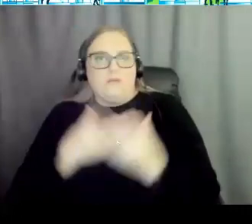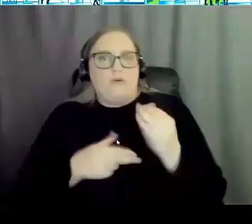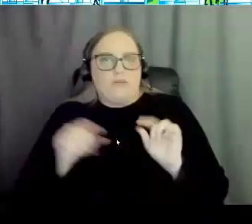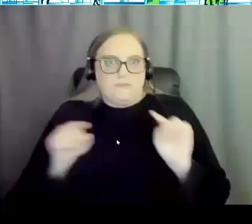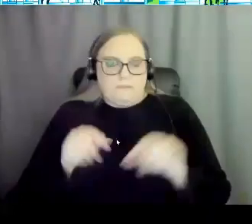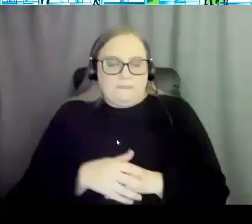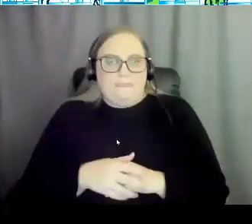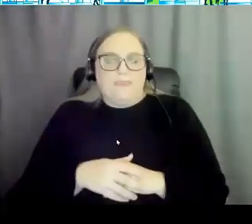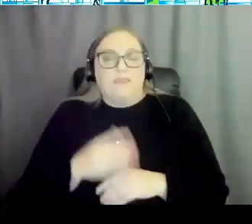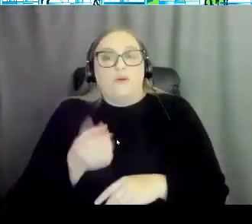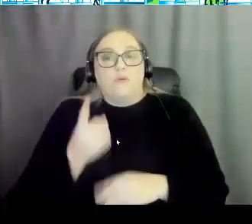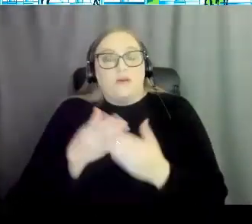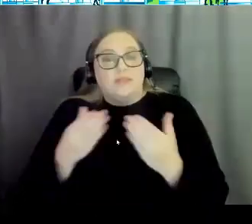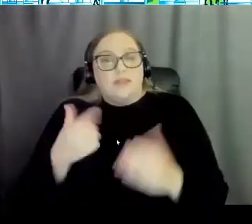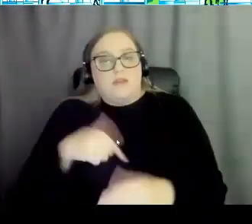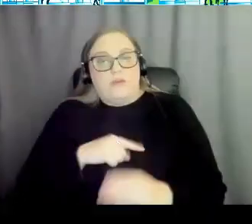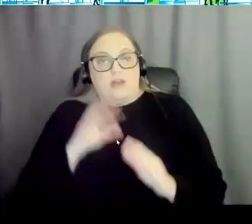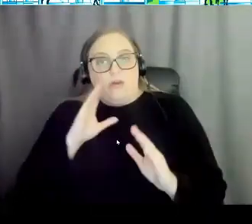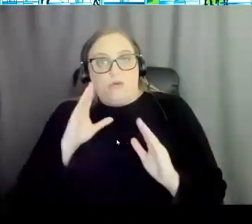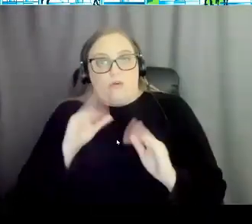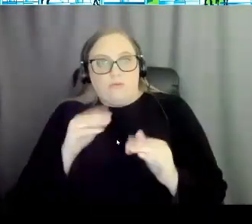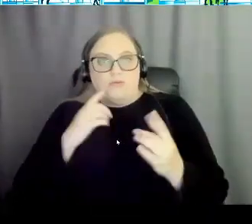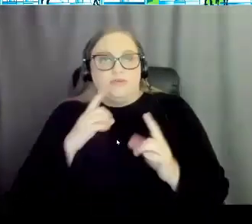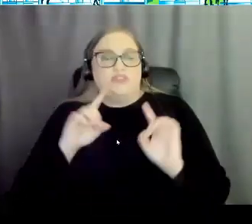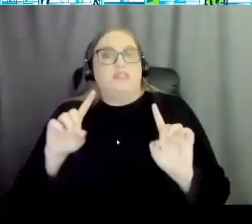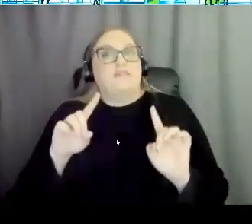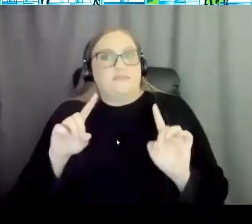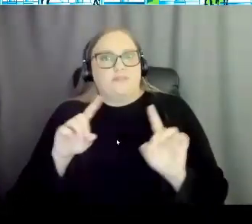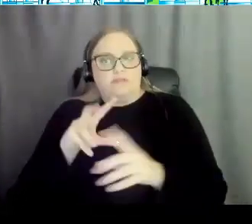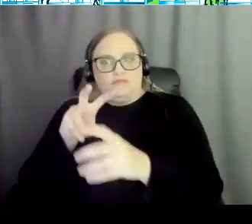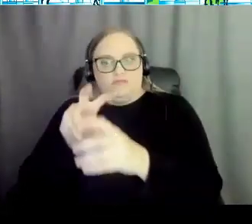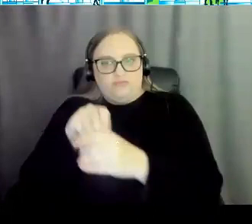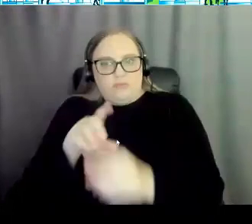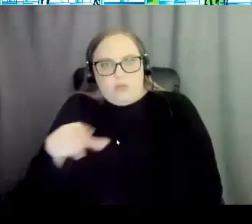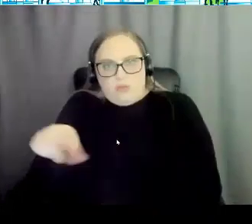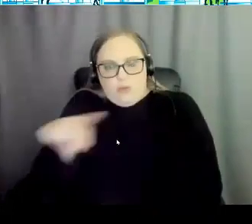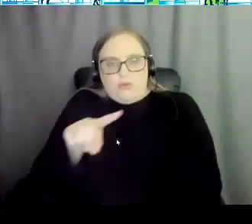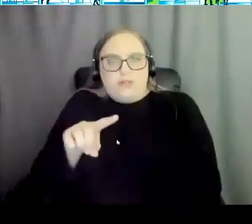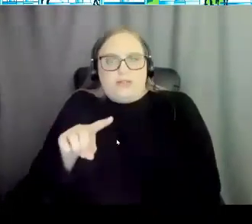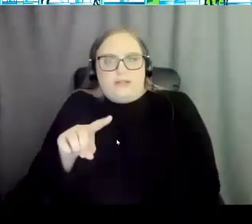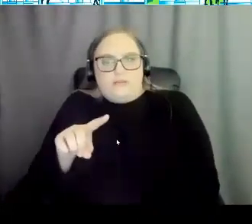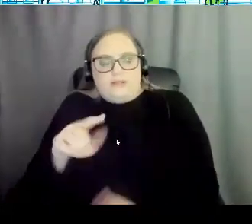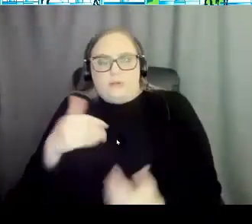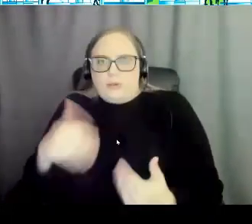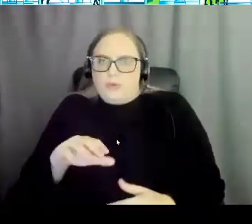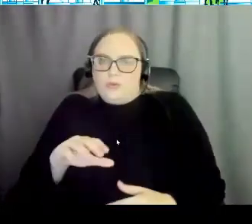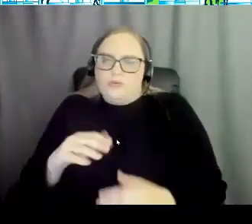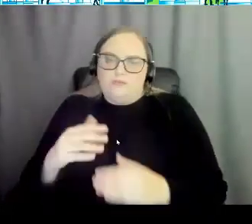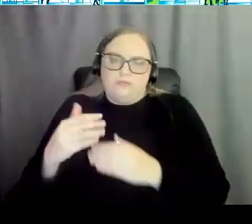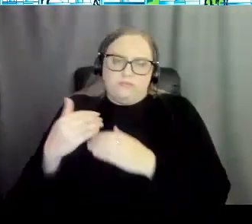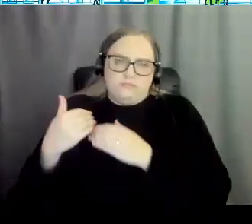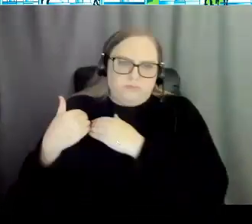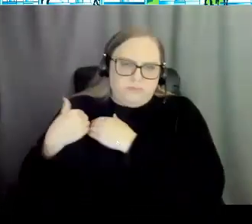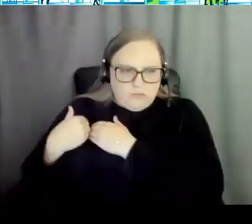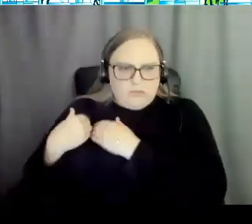So one of the things we're hoping to achieve is engaging those that have been disproportionately burdened, understanding what their issues